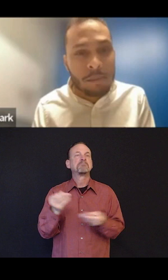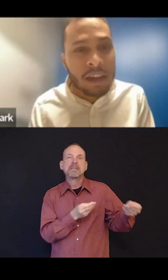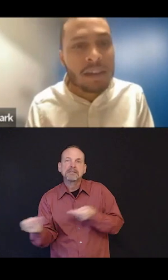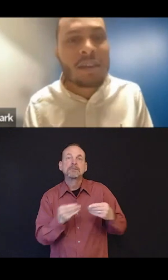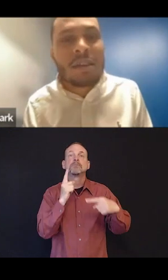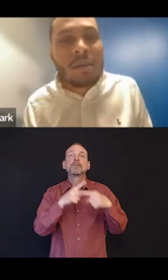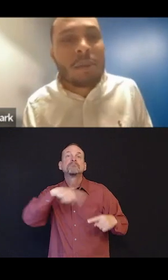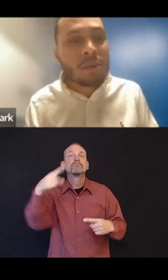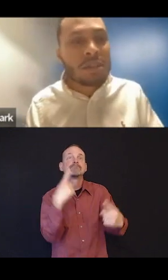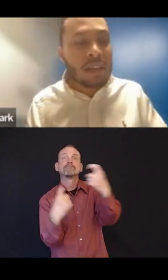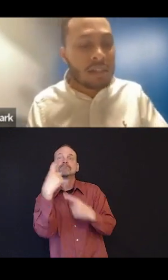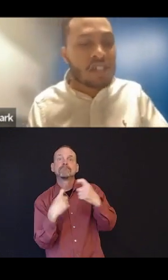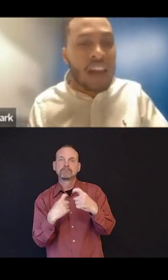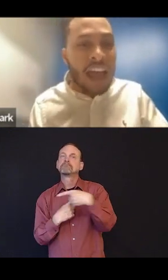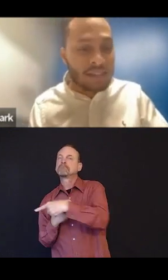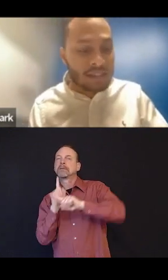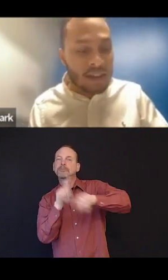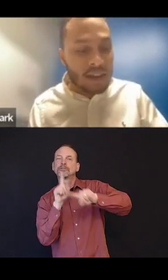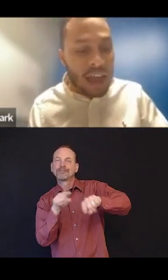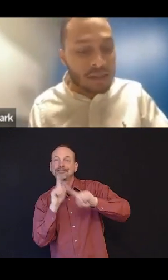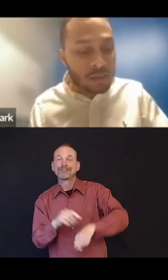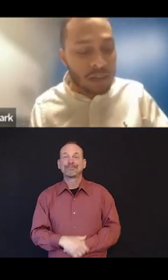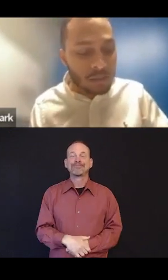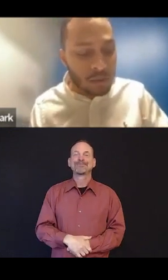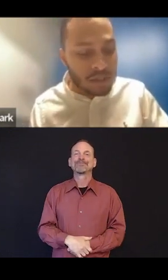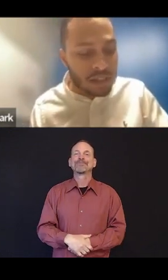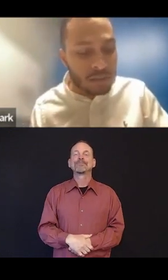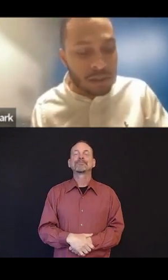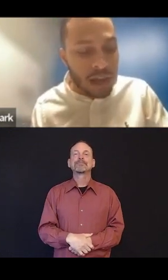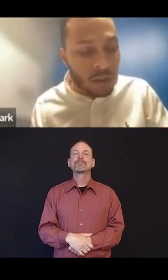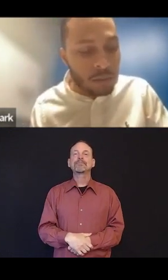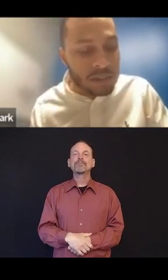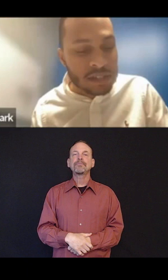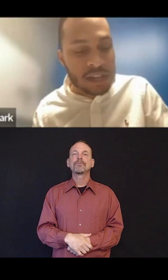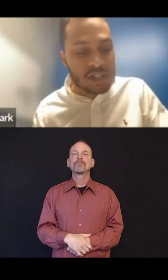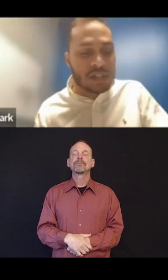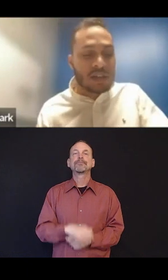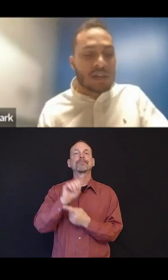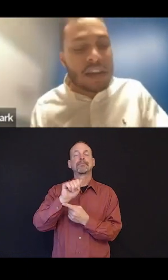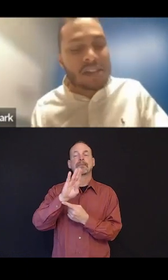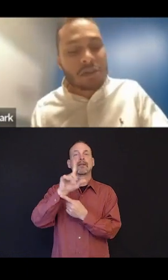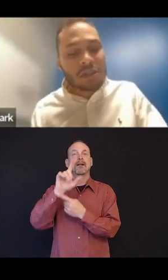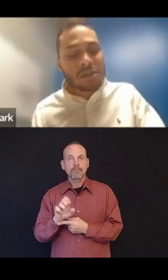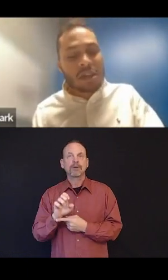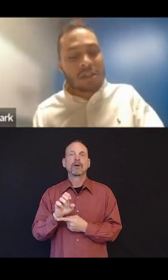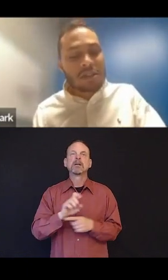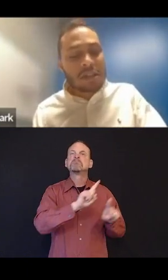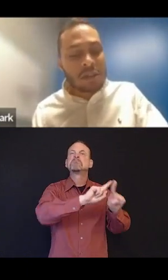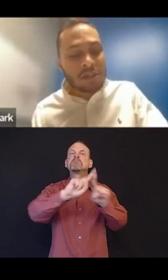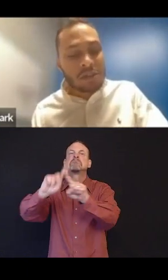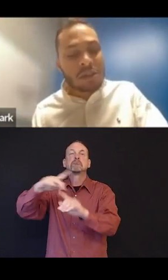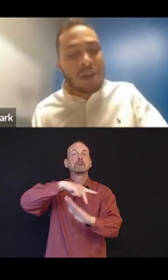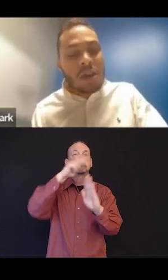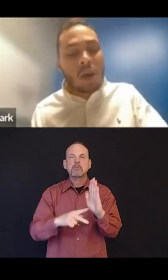you all might pose in the chat as we proceed with our presentation. The National Association of